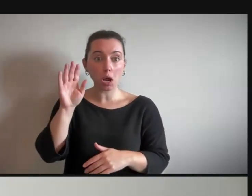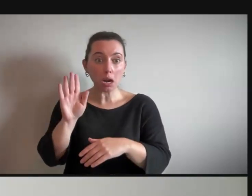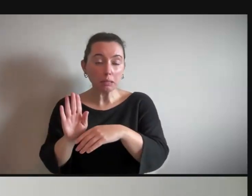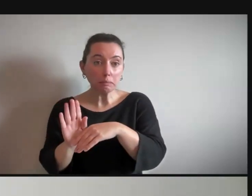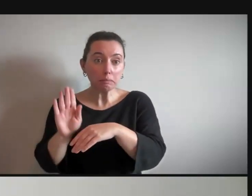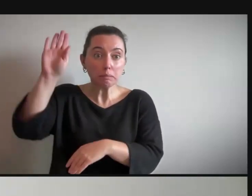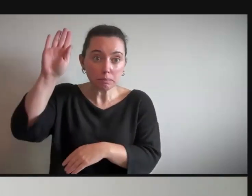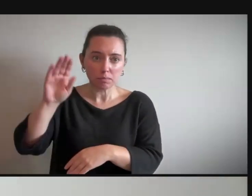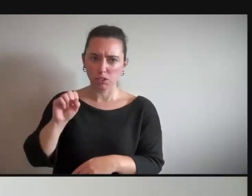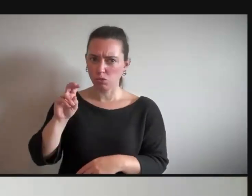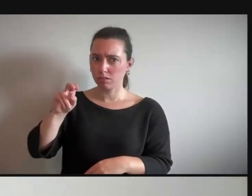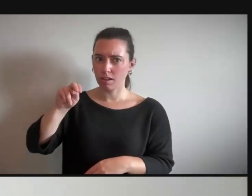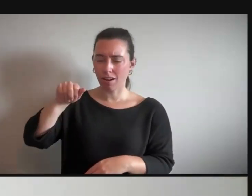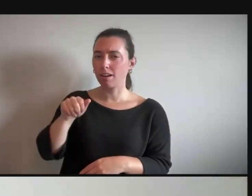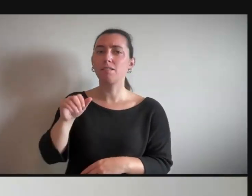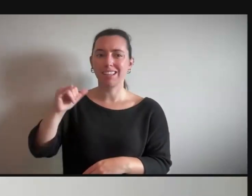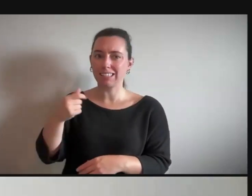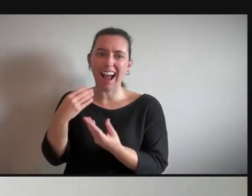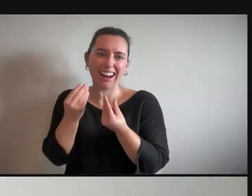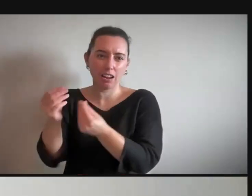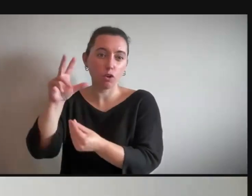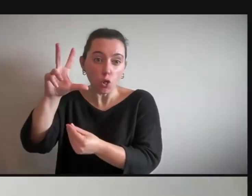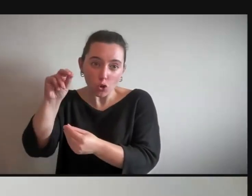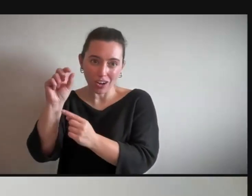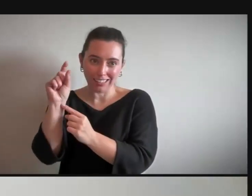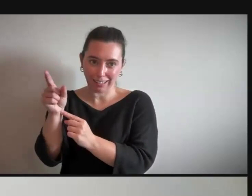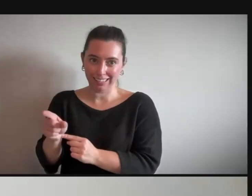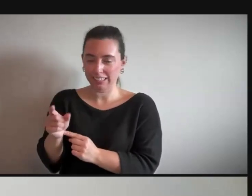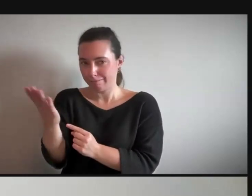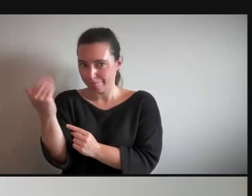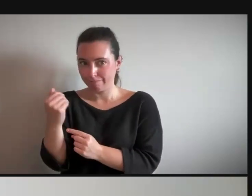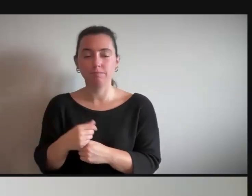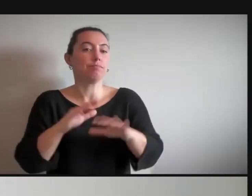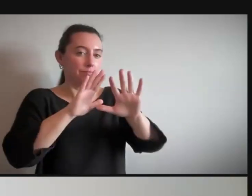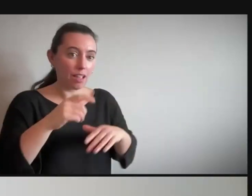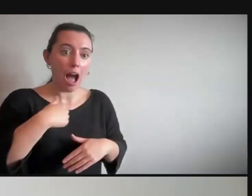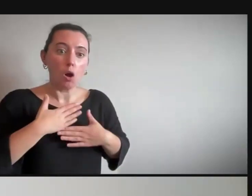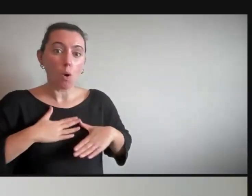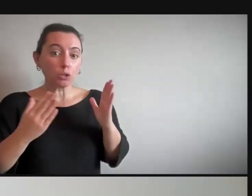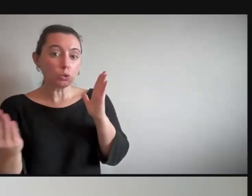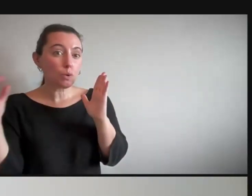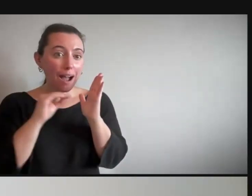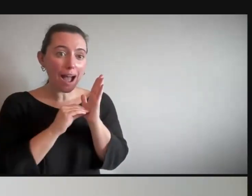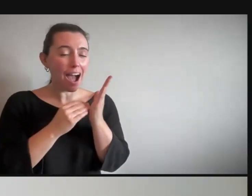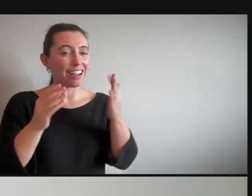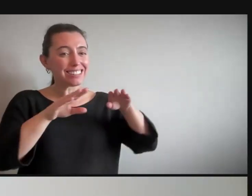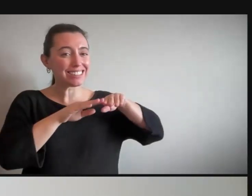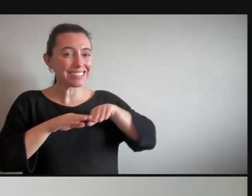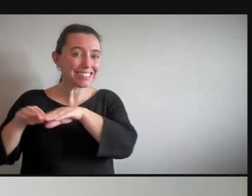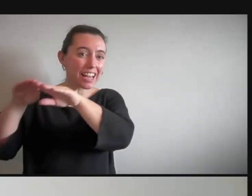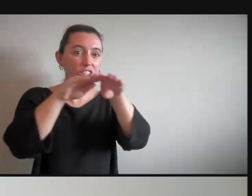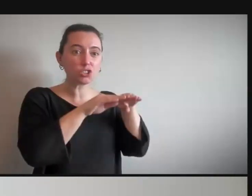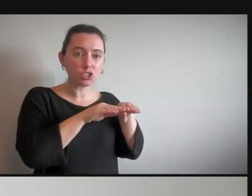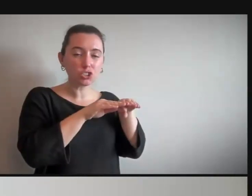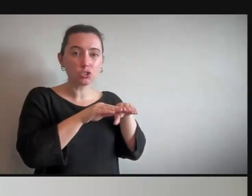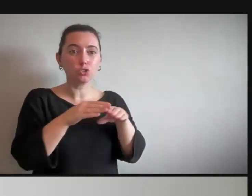minute. You have 30 Sorry, seconds. I was just going to add that this is where the standard and